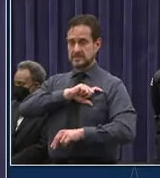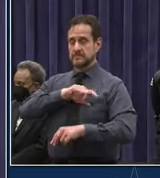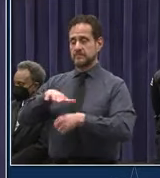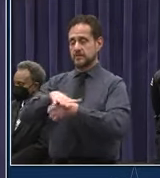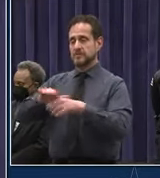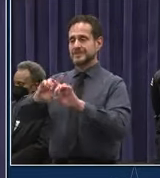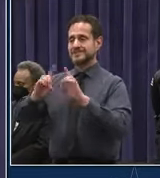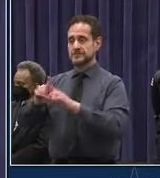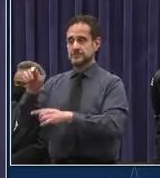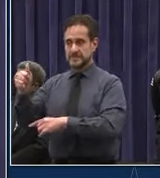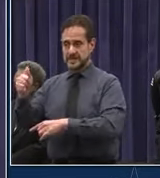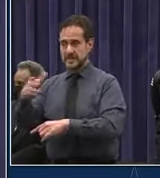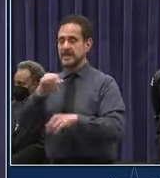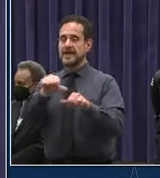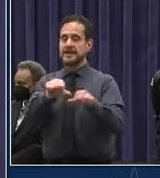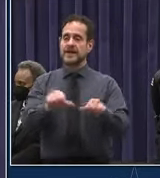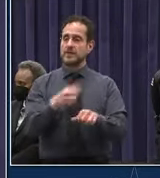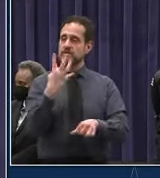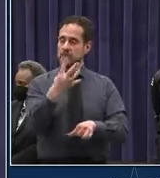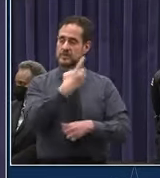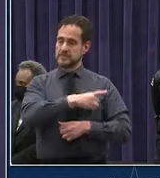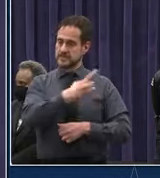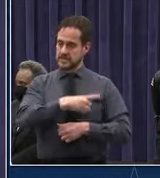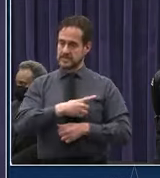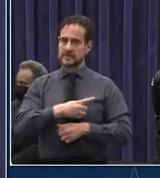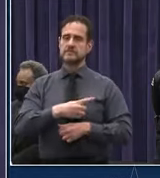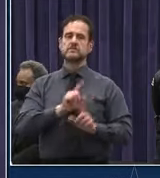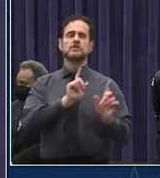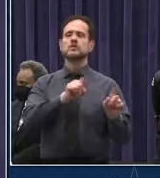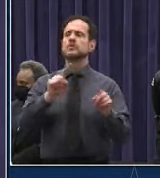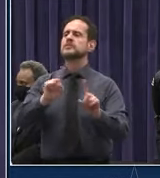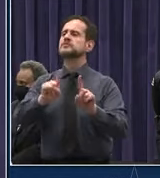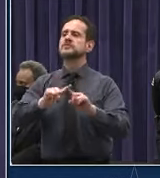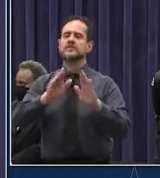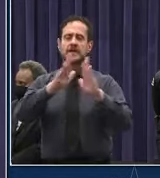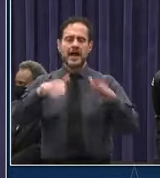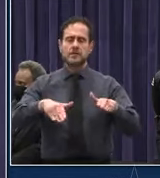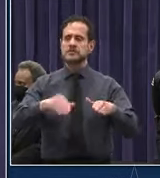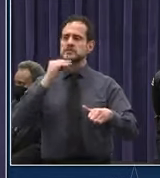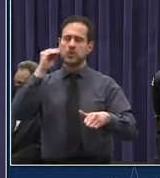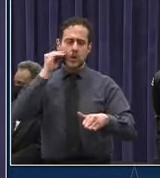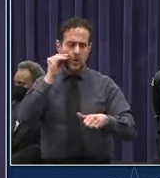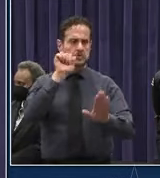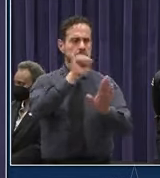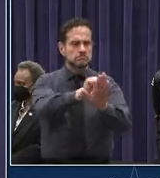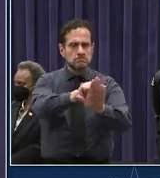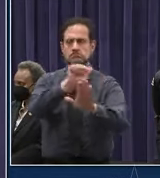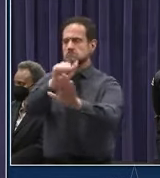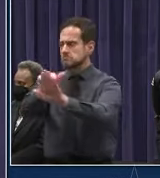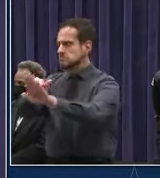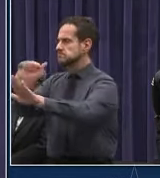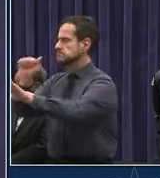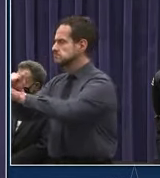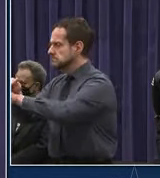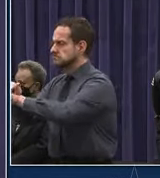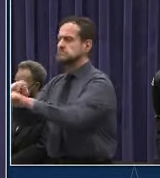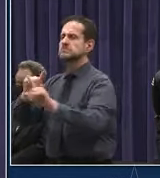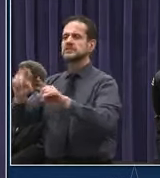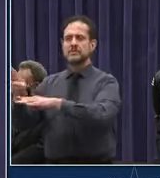Area 4 detectives going door to door with businesses, with